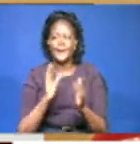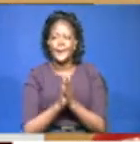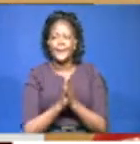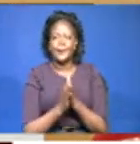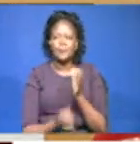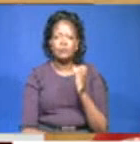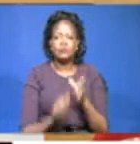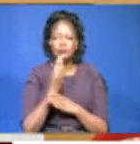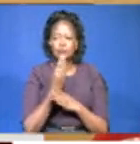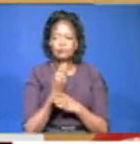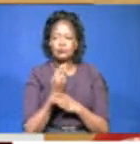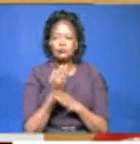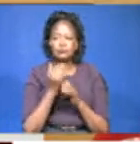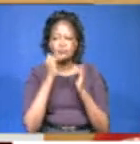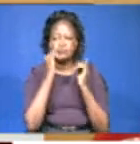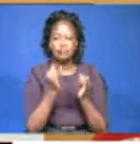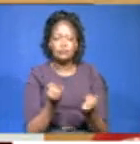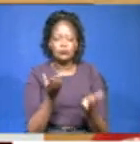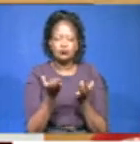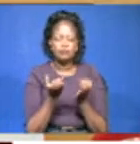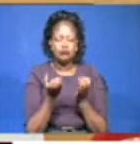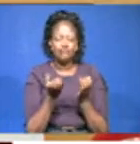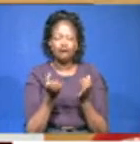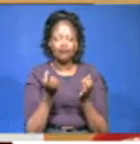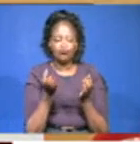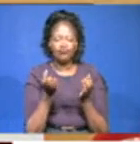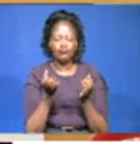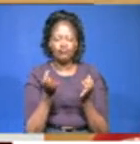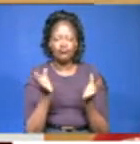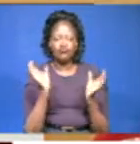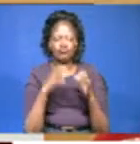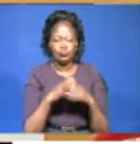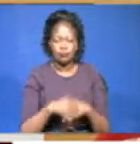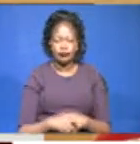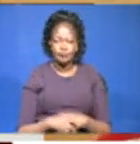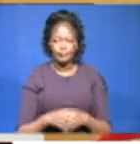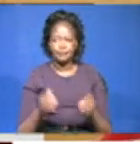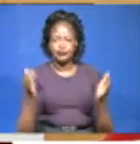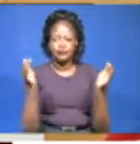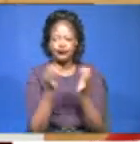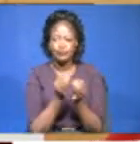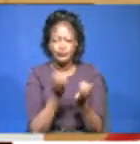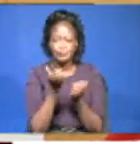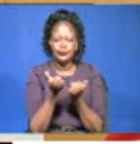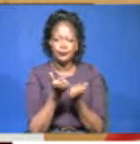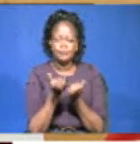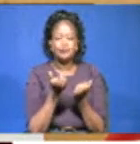the upcoming business corporates. These small and micro enterprises